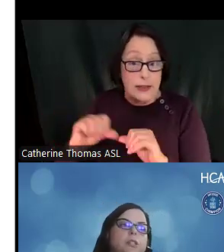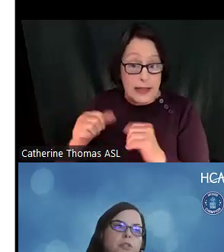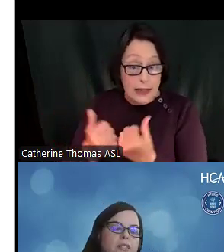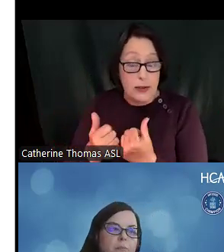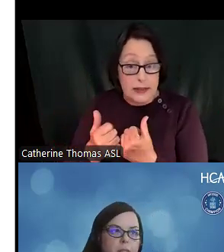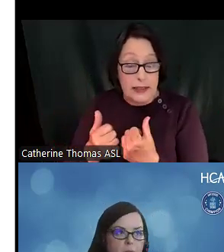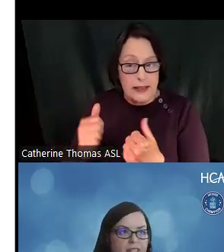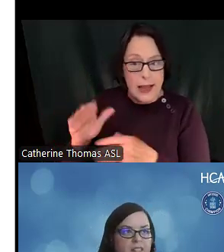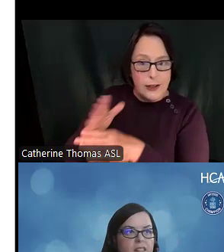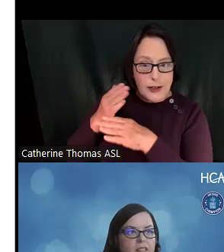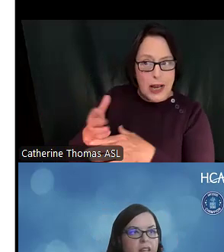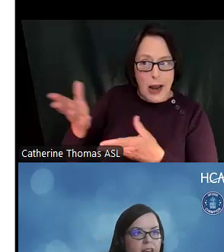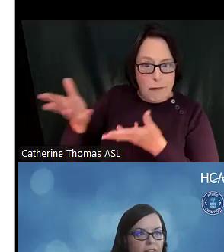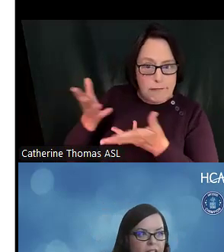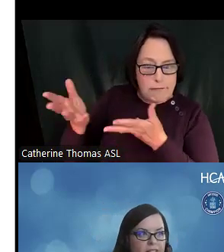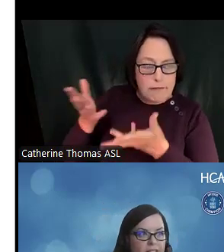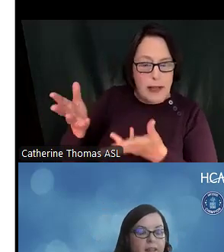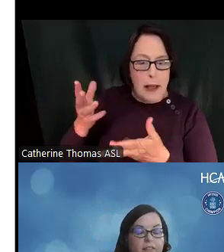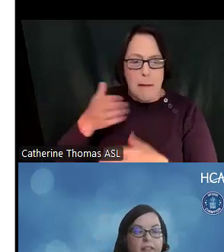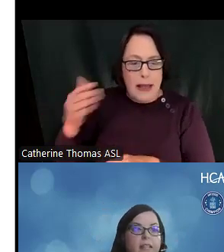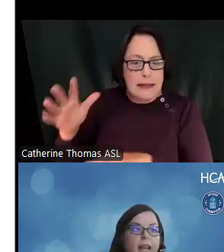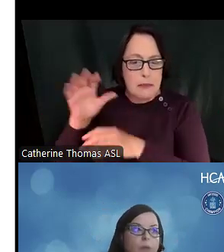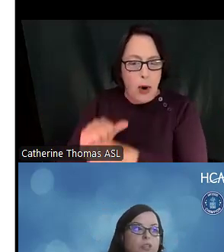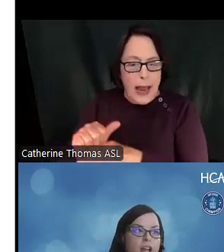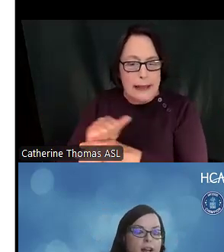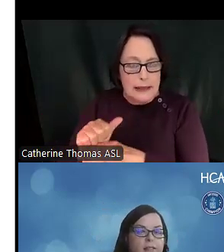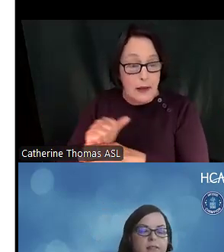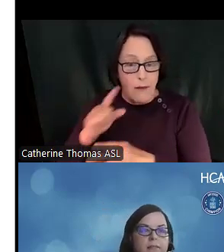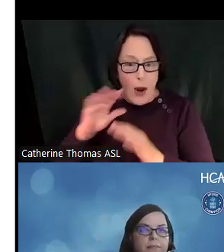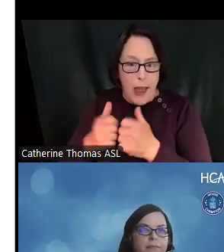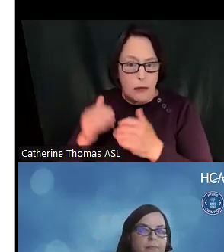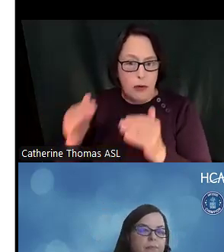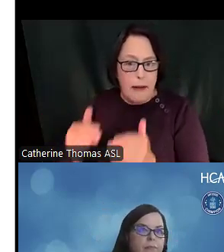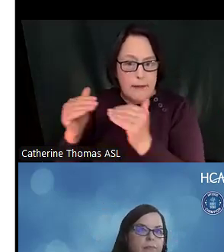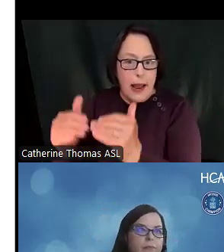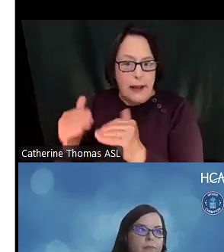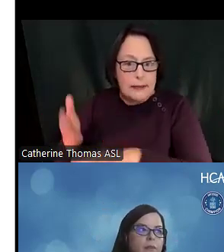share resources and best practices in advancing language access.